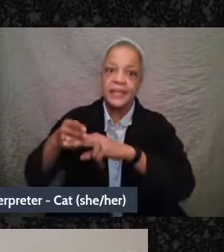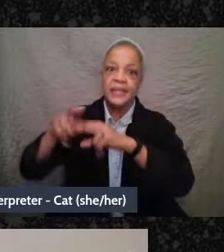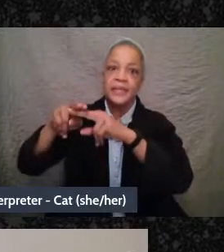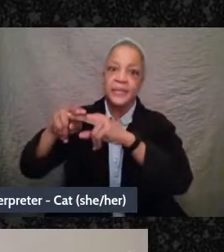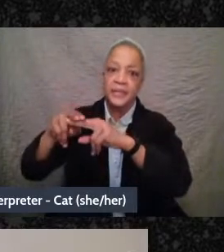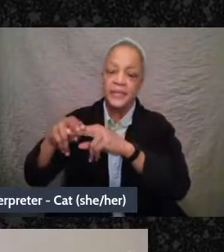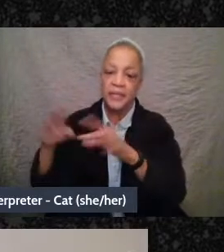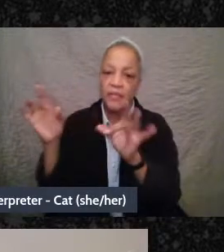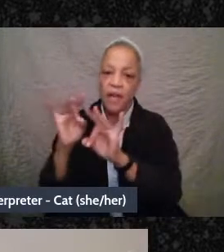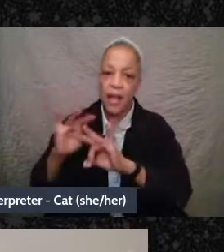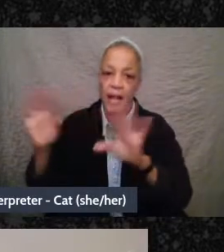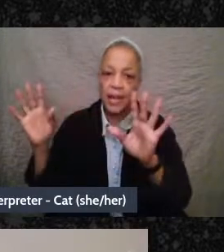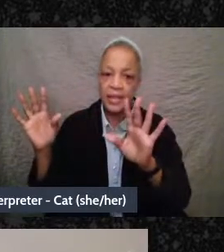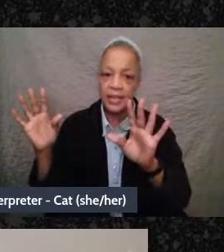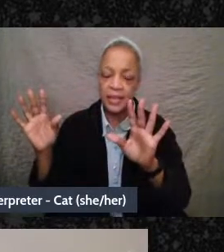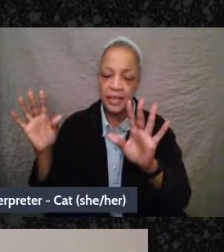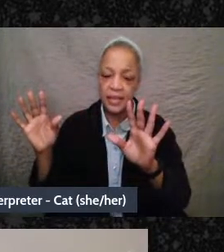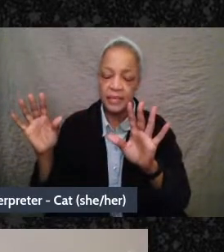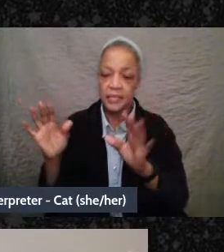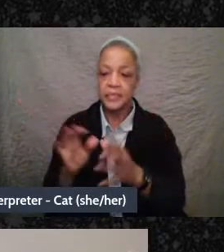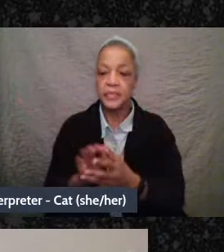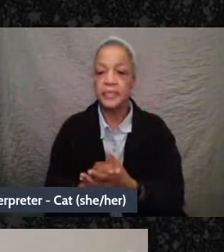So I think we're